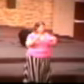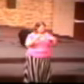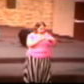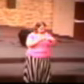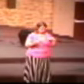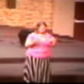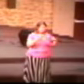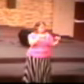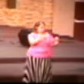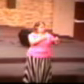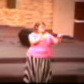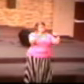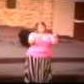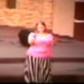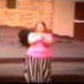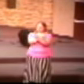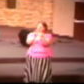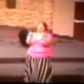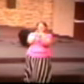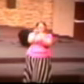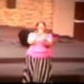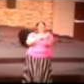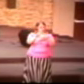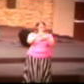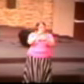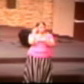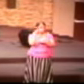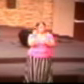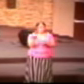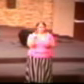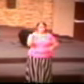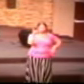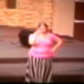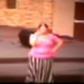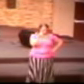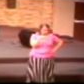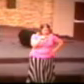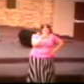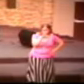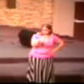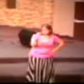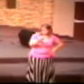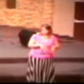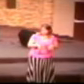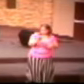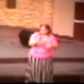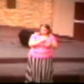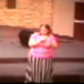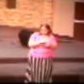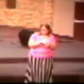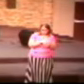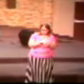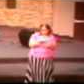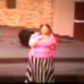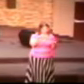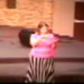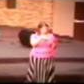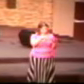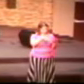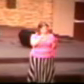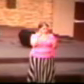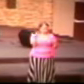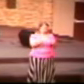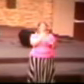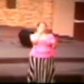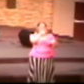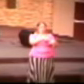continued to meet together. They ate in one another's homes. Do you remember hearing this as a kid? For those of you who grew up in church, I read this passage for the